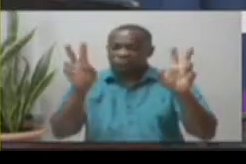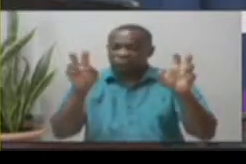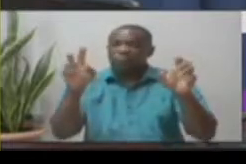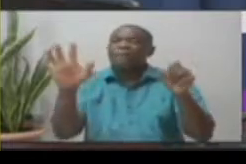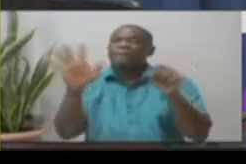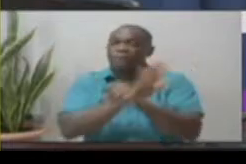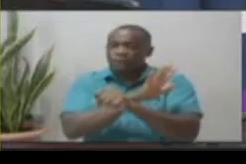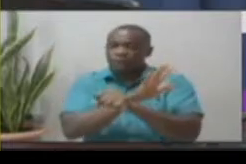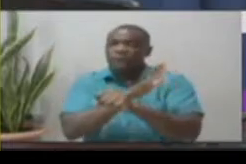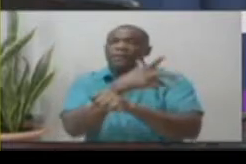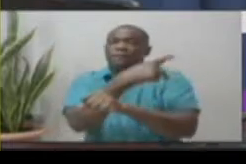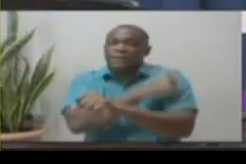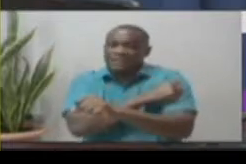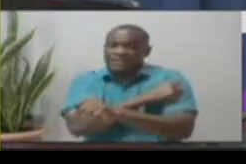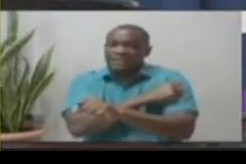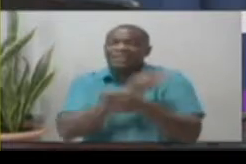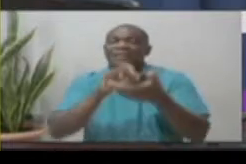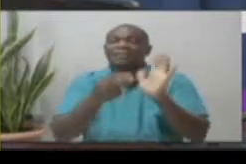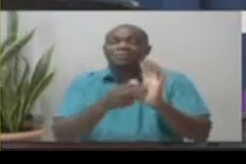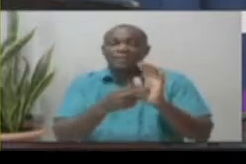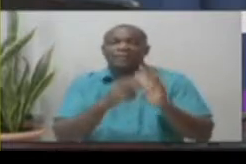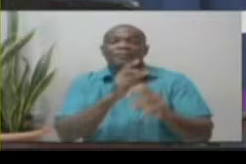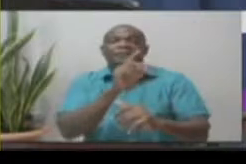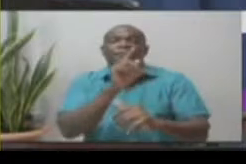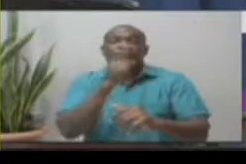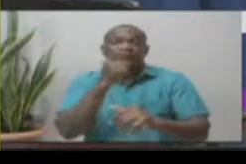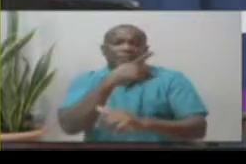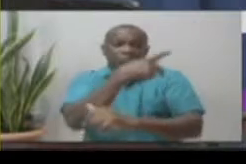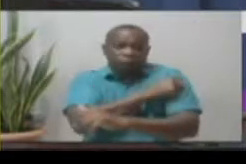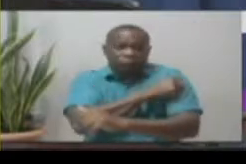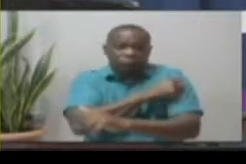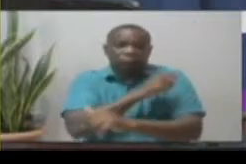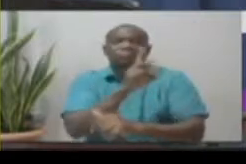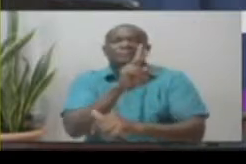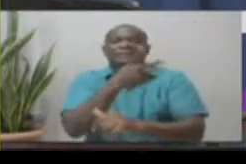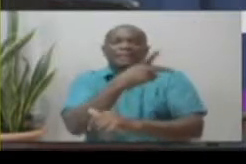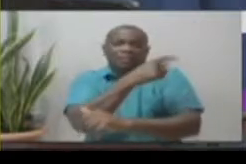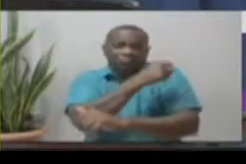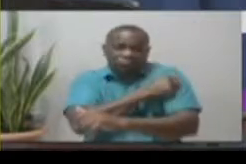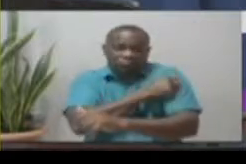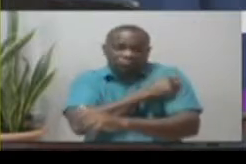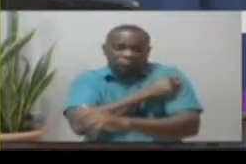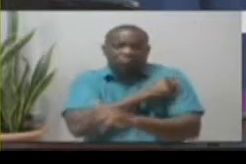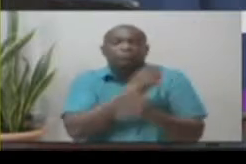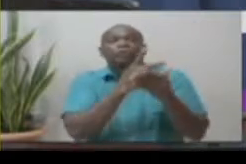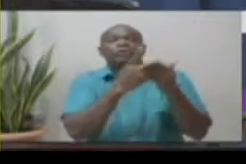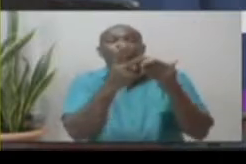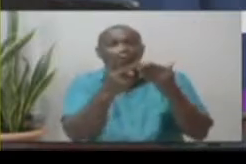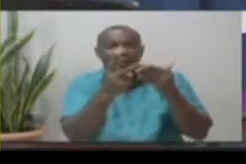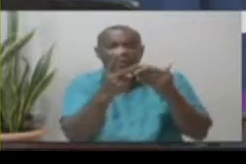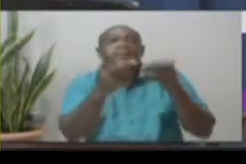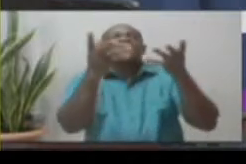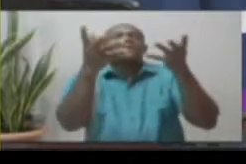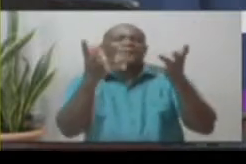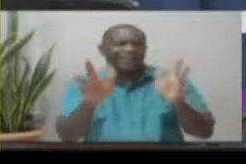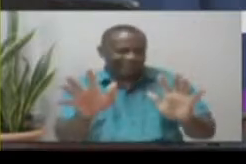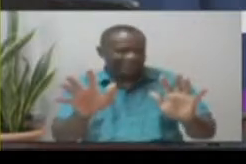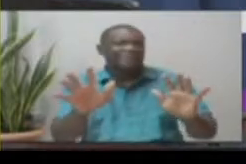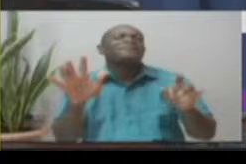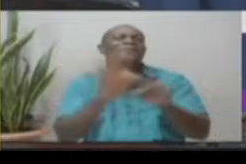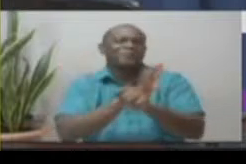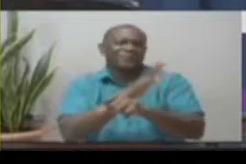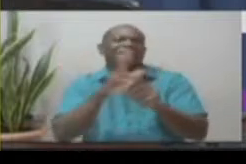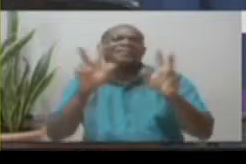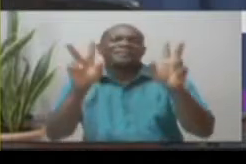working very hard behind the scenes with all the agencies to bring out persons who have had their first shot to get